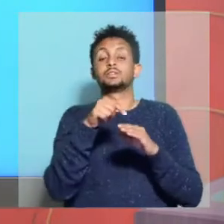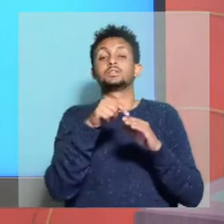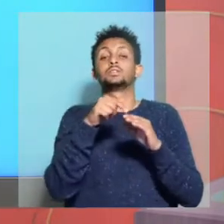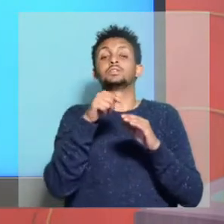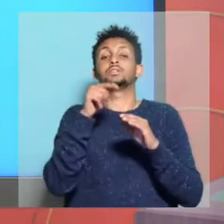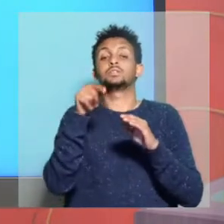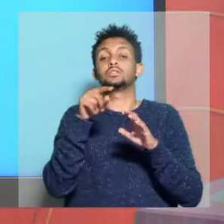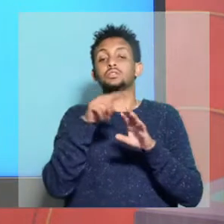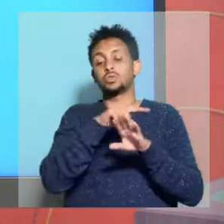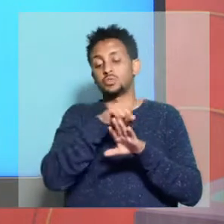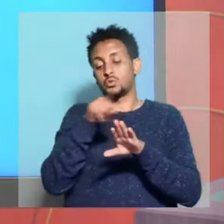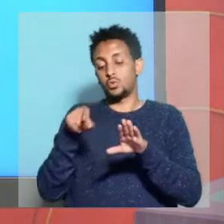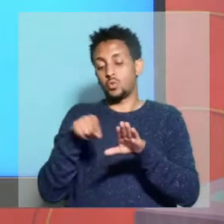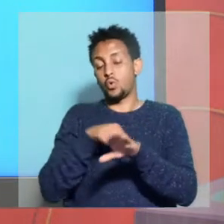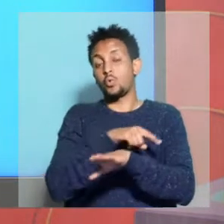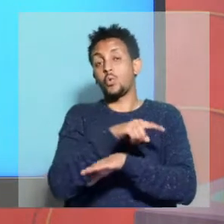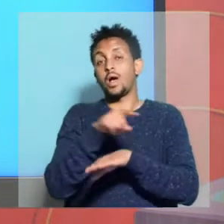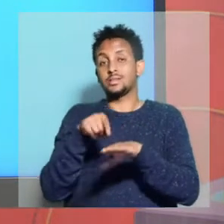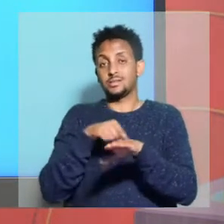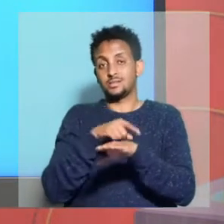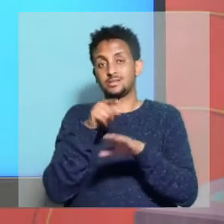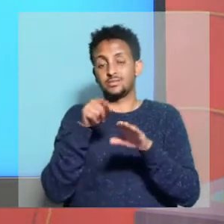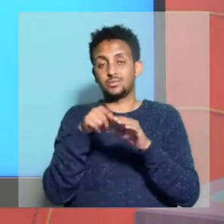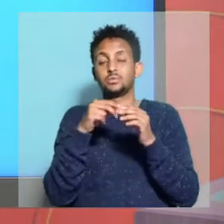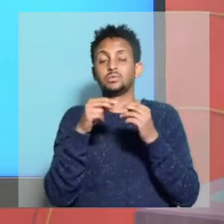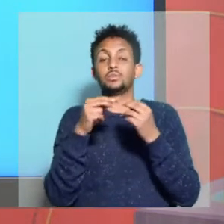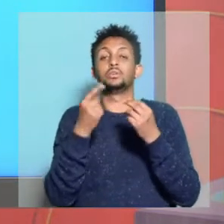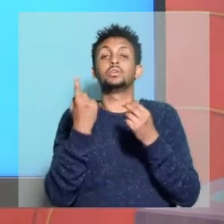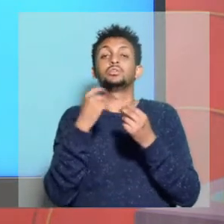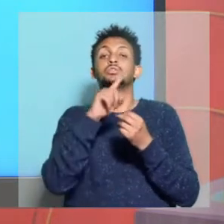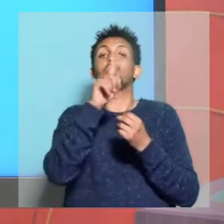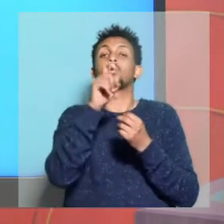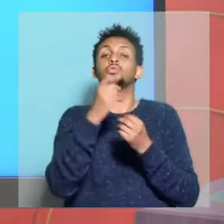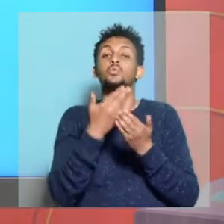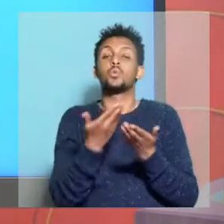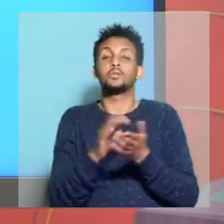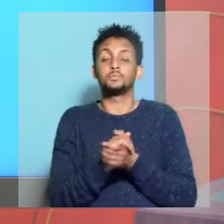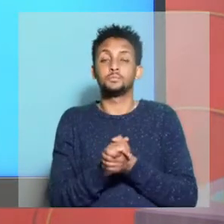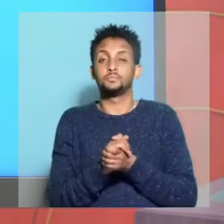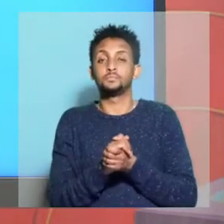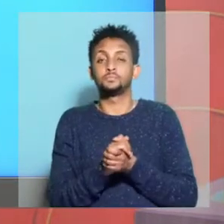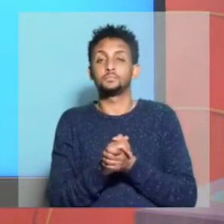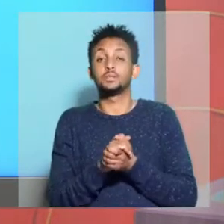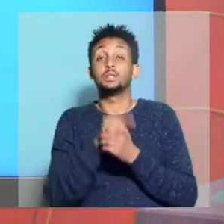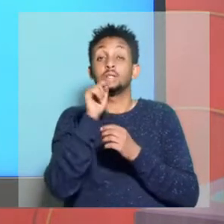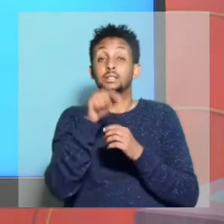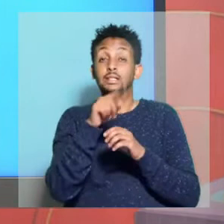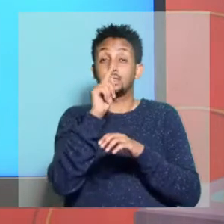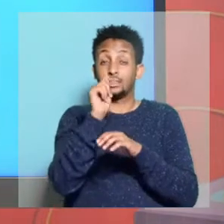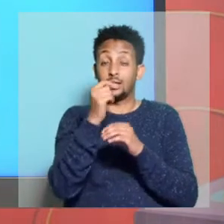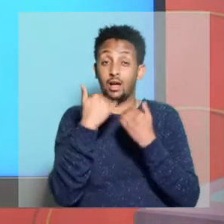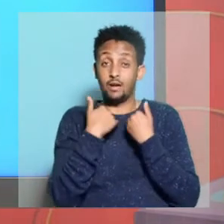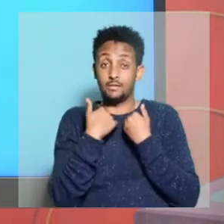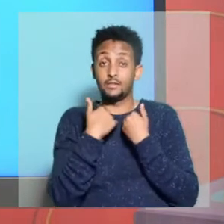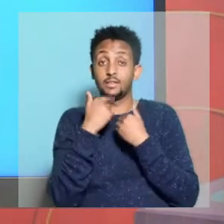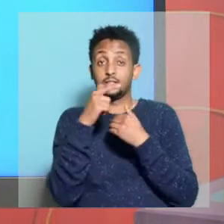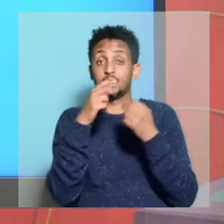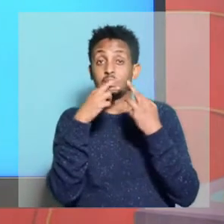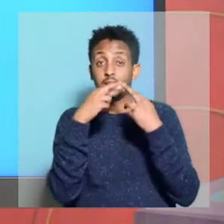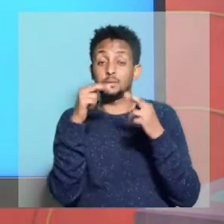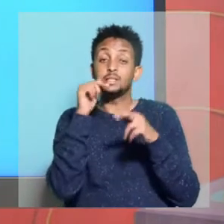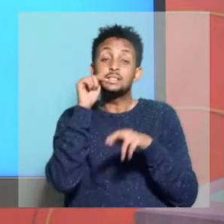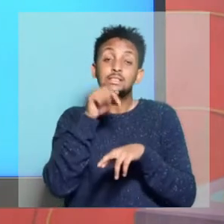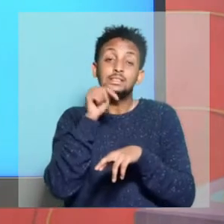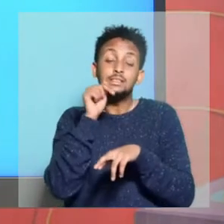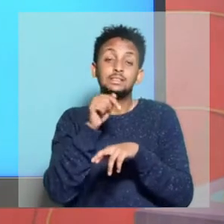tends to act clockwise, this tends to act clockwise as well. Now the question is, there is a tension T on the cable,